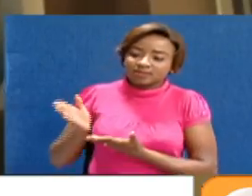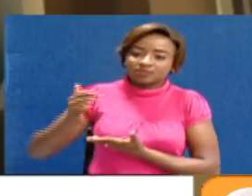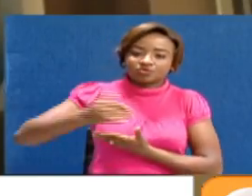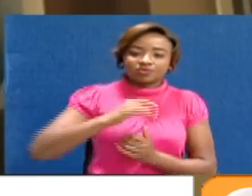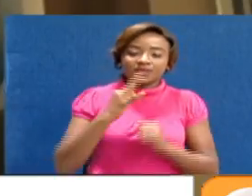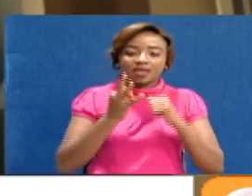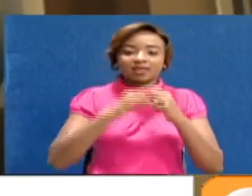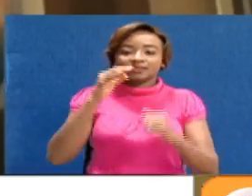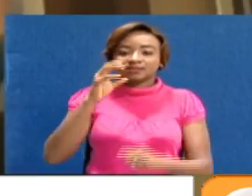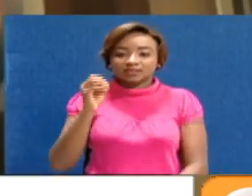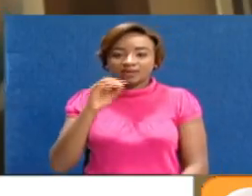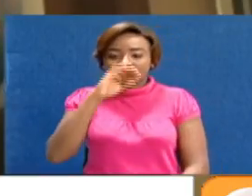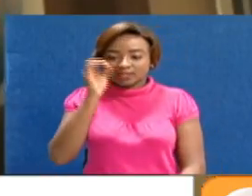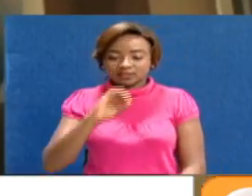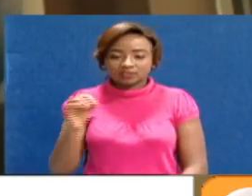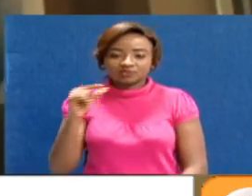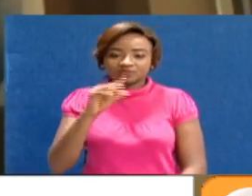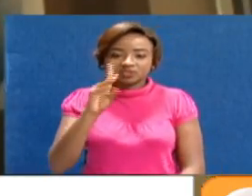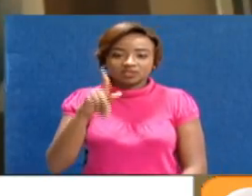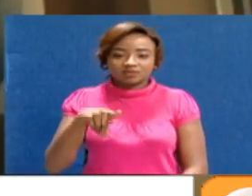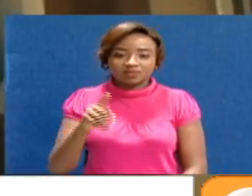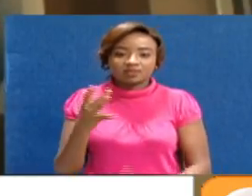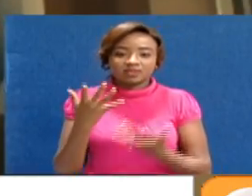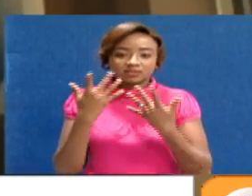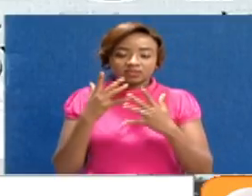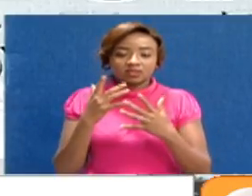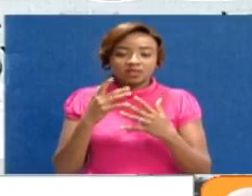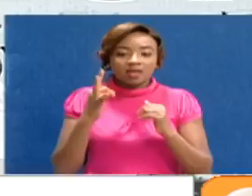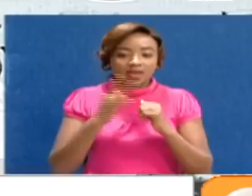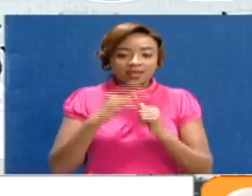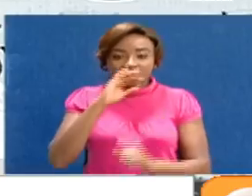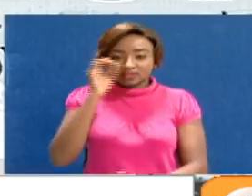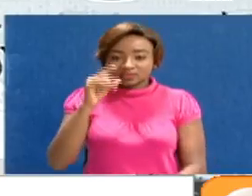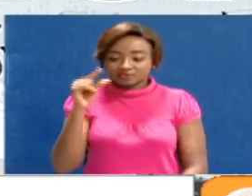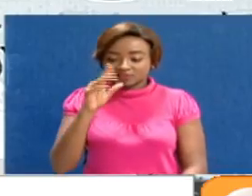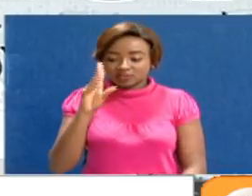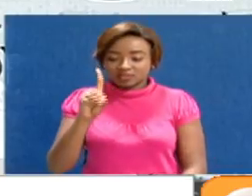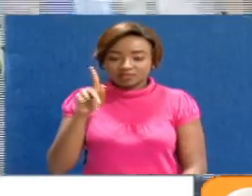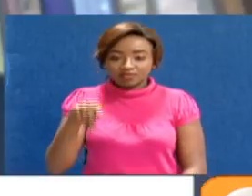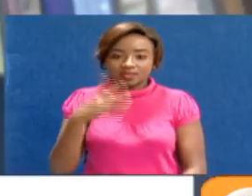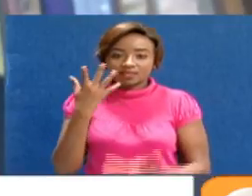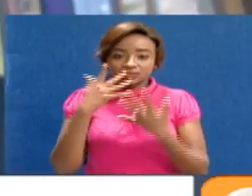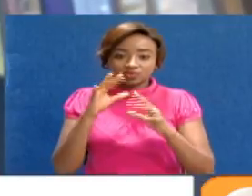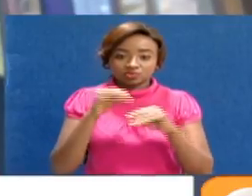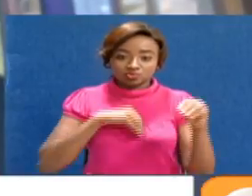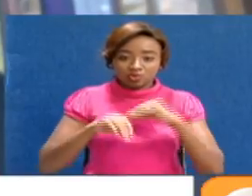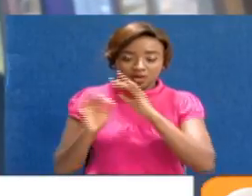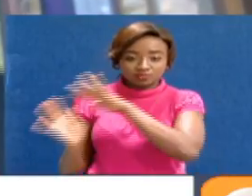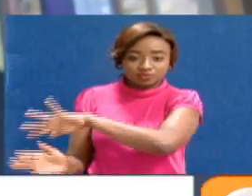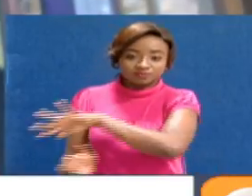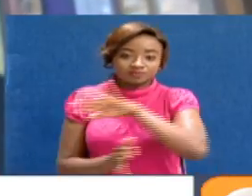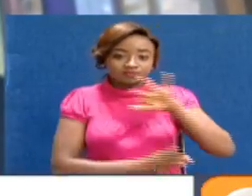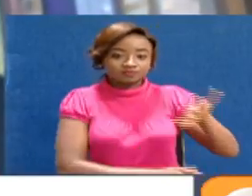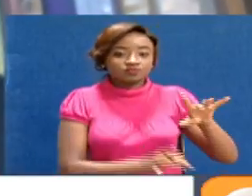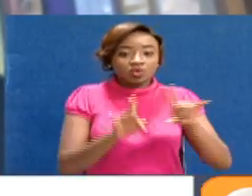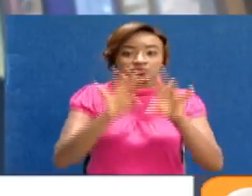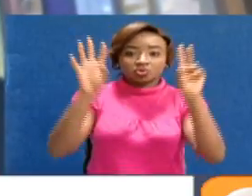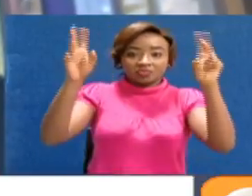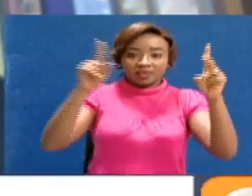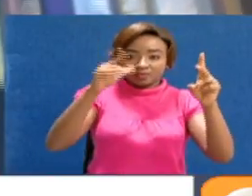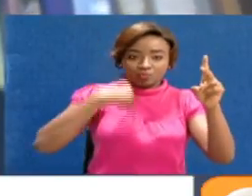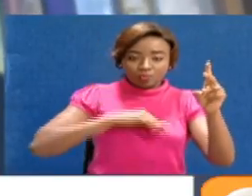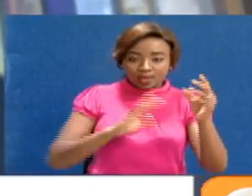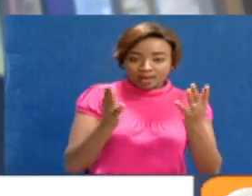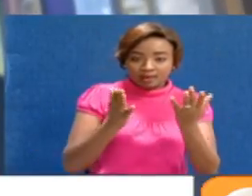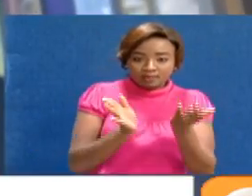8% of GDP that is lost to corruption. Okay. Sheila? Trevor, allow me to, maybe because of the theme, you know, recovering with